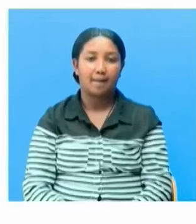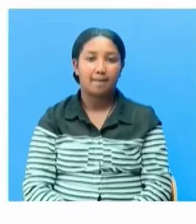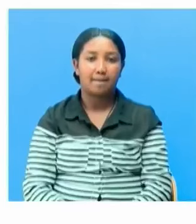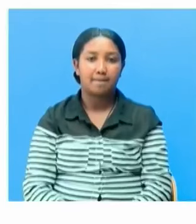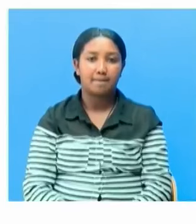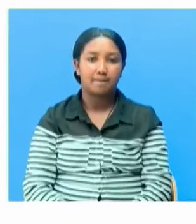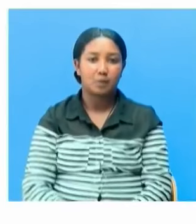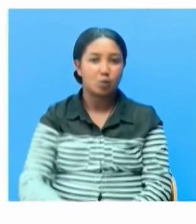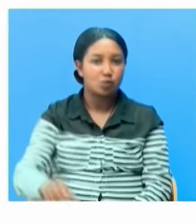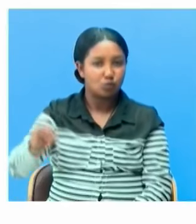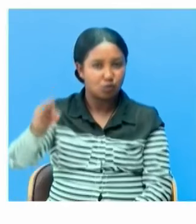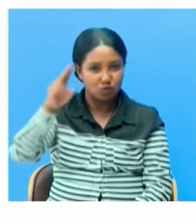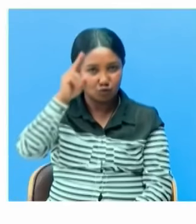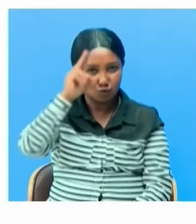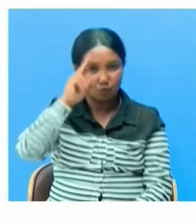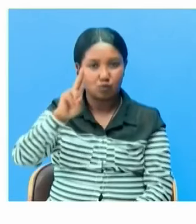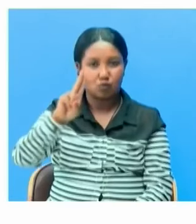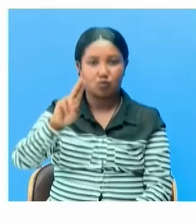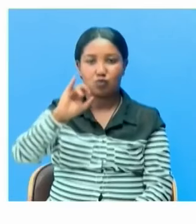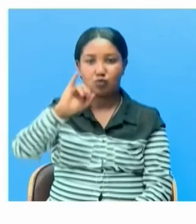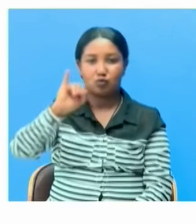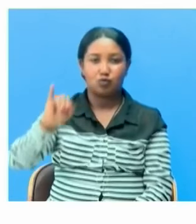Ujulu